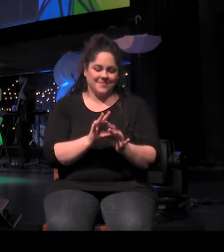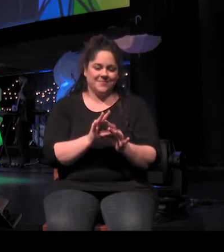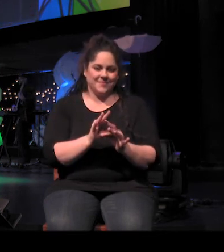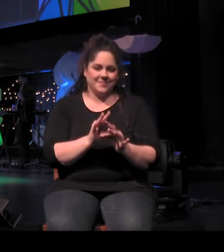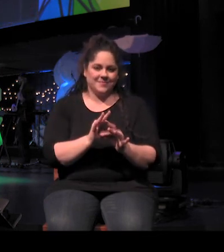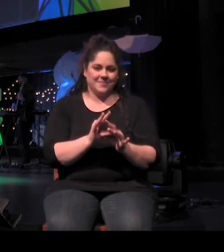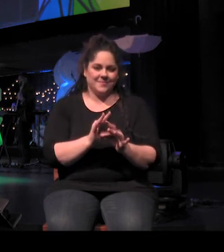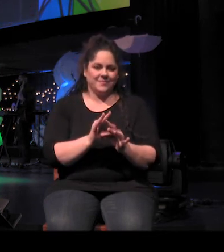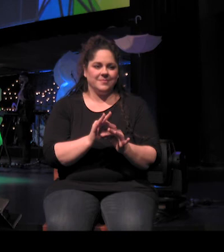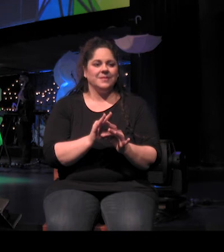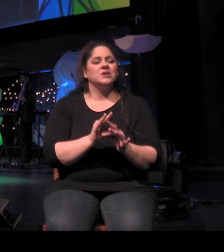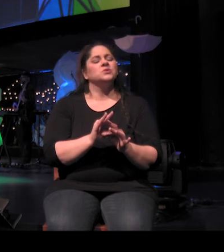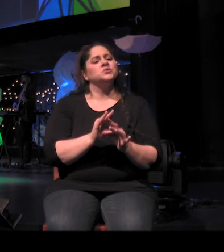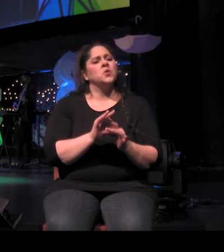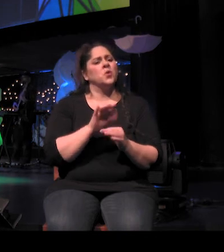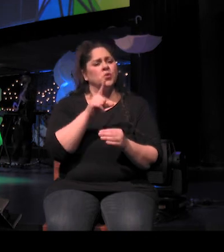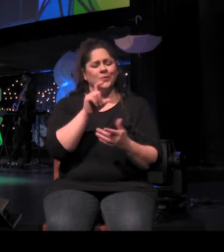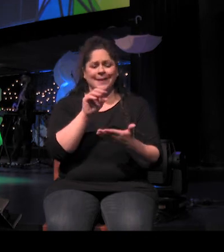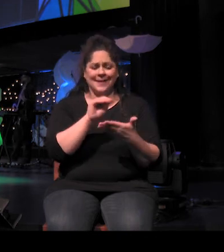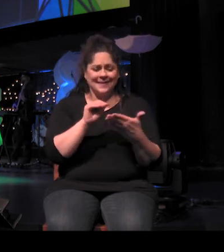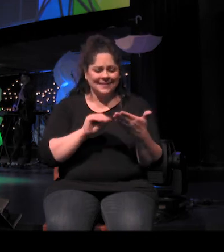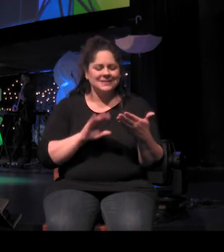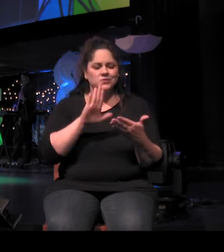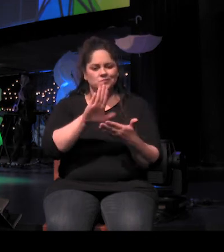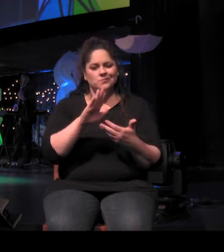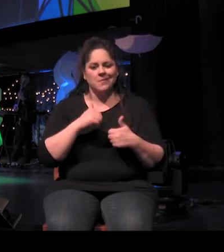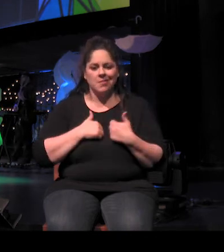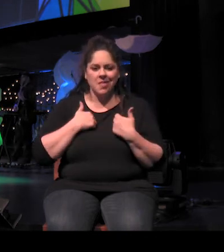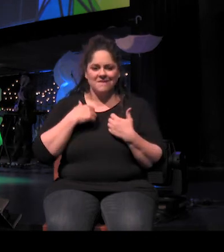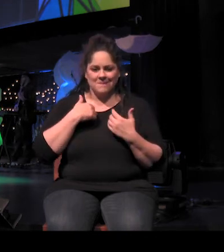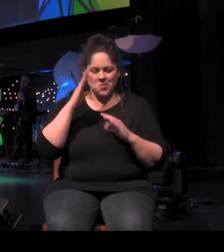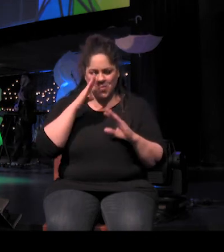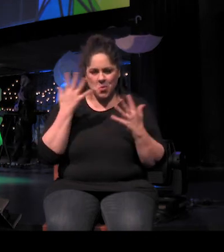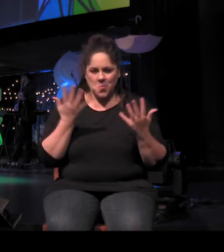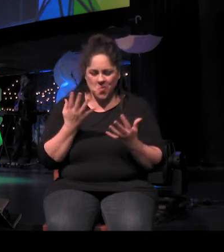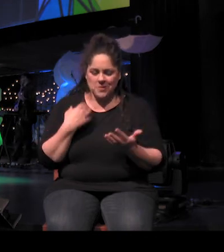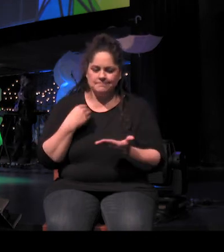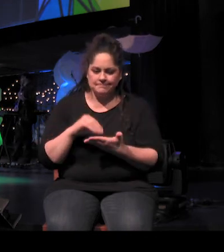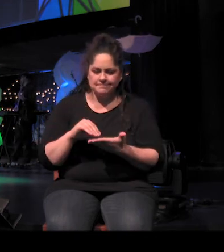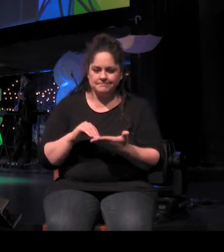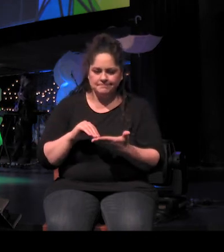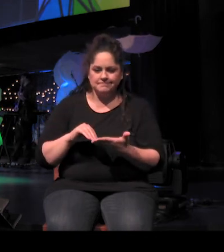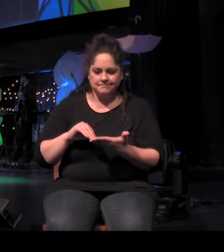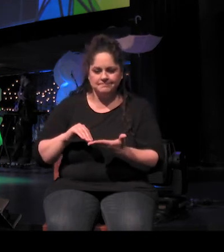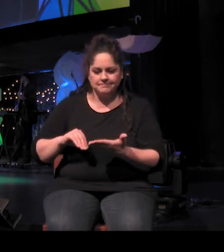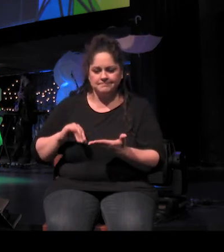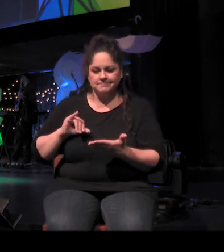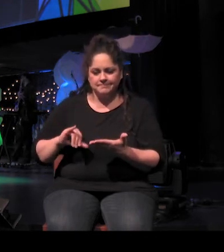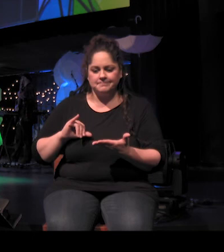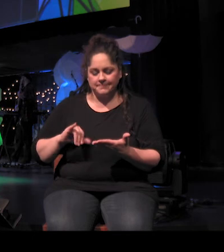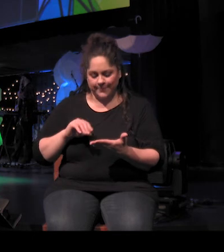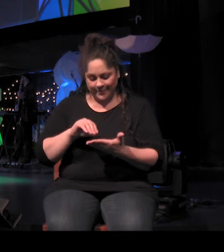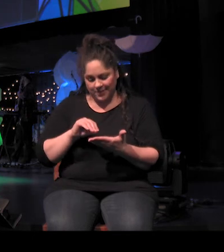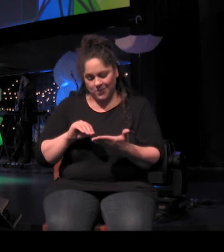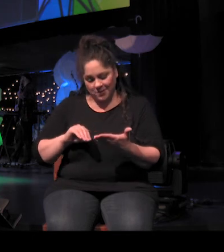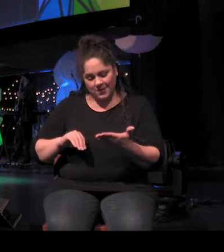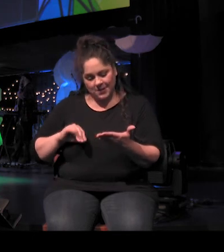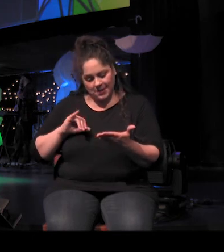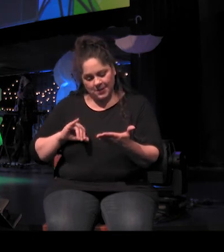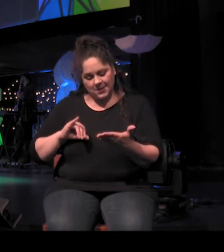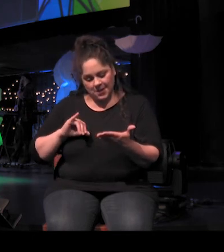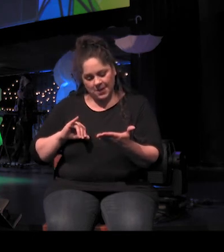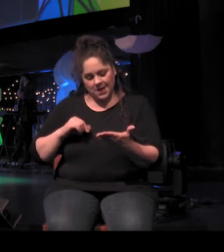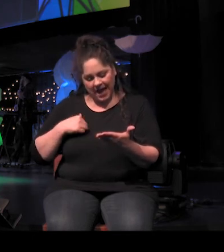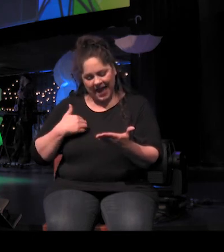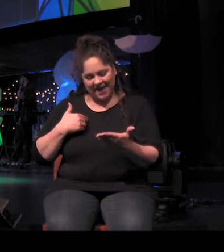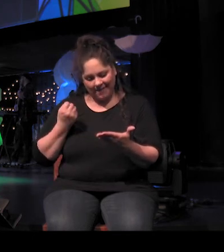Take an opportunity to list those out. List those worries that you might be carrying right now. And see those worries compared to